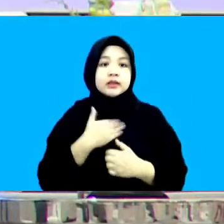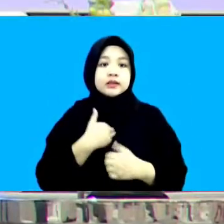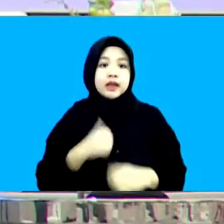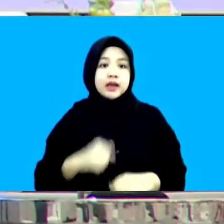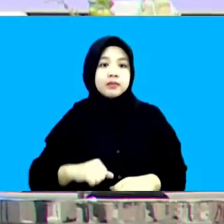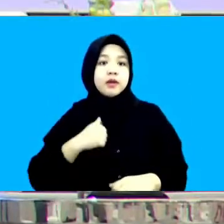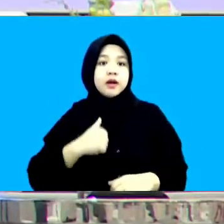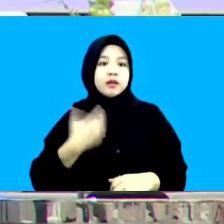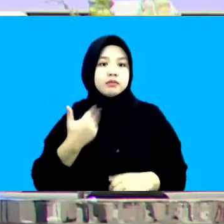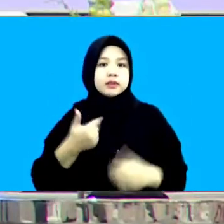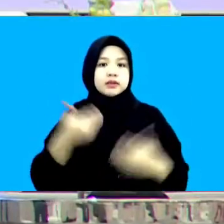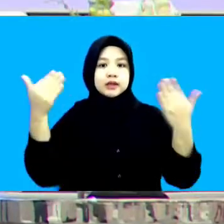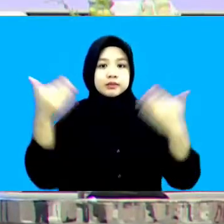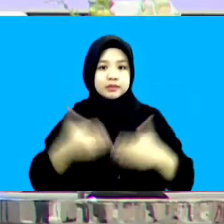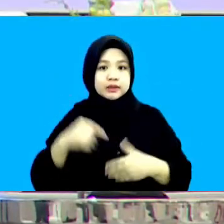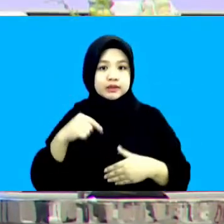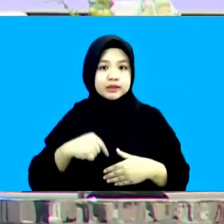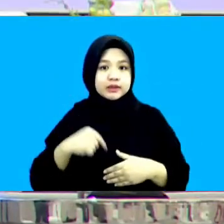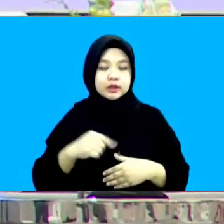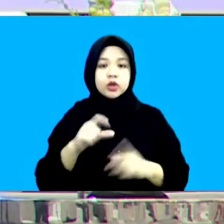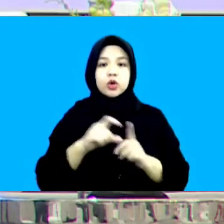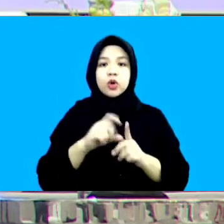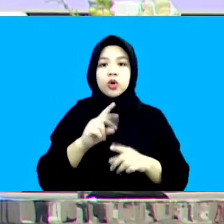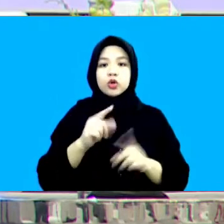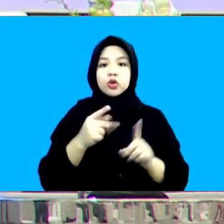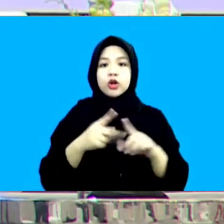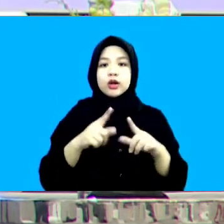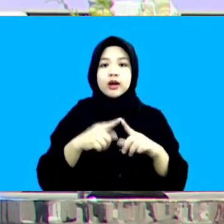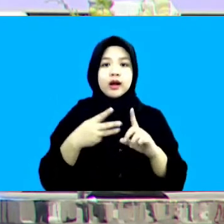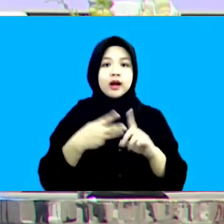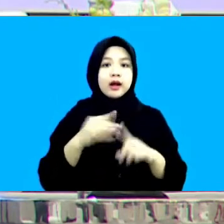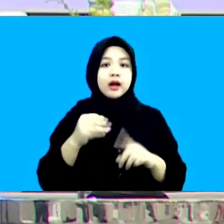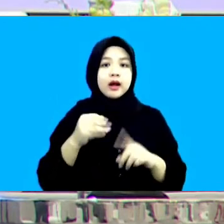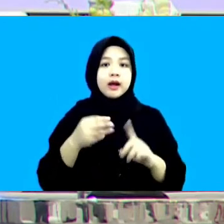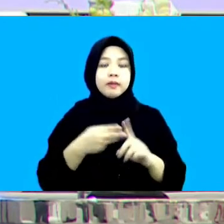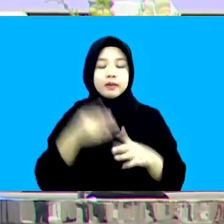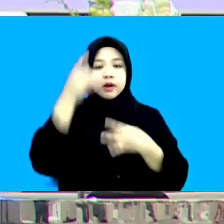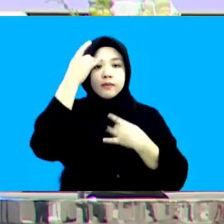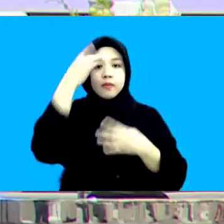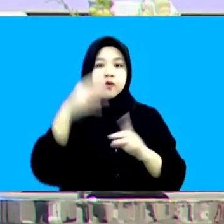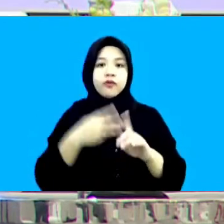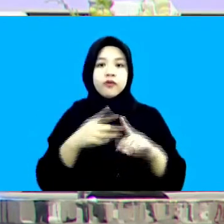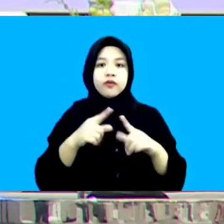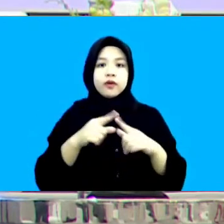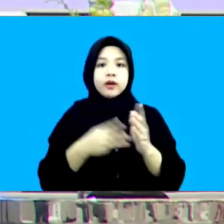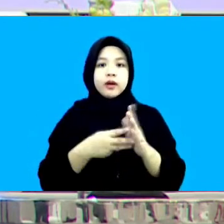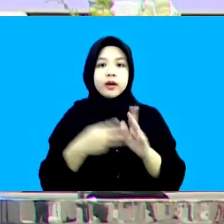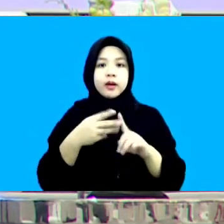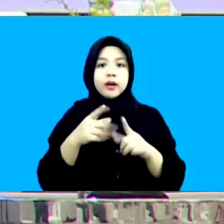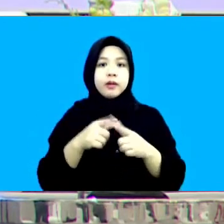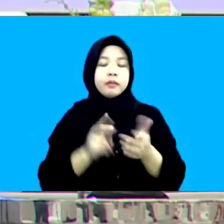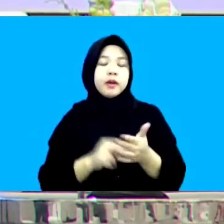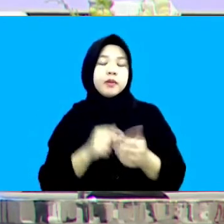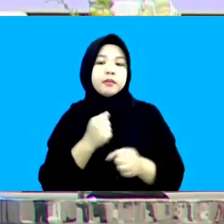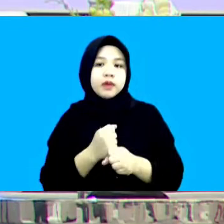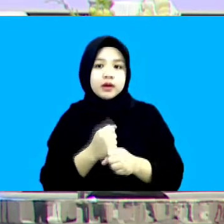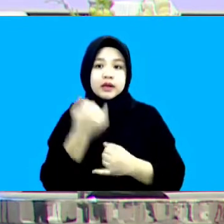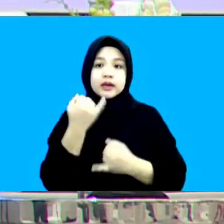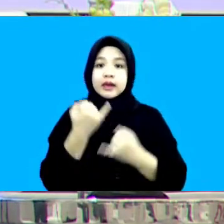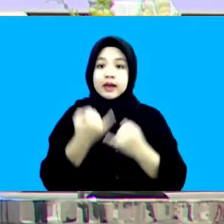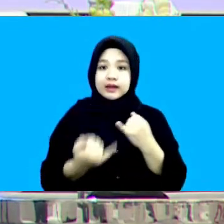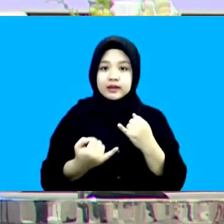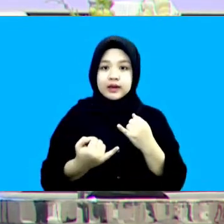of perspective of Indonesia responding to the crisis, and also on the target short-term and